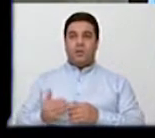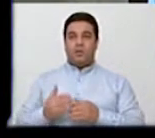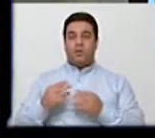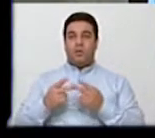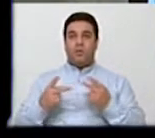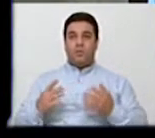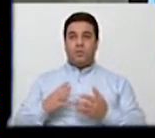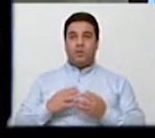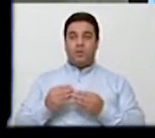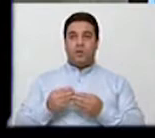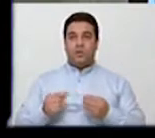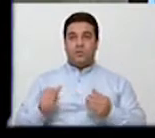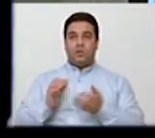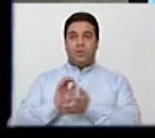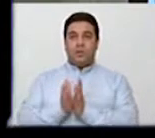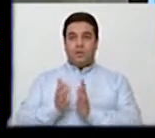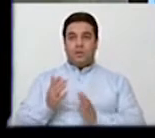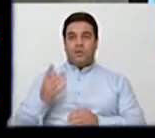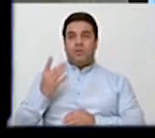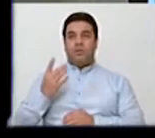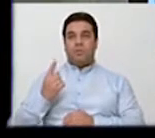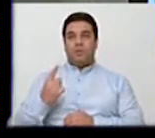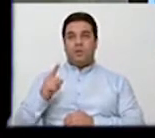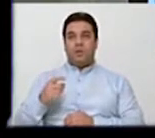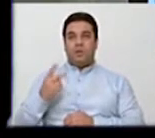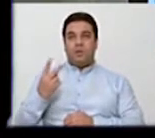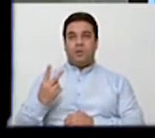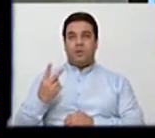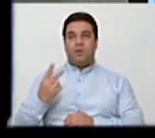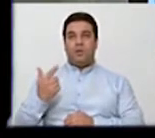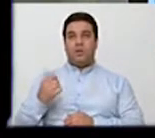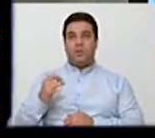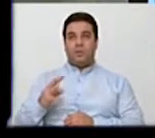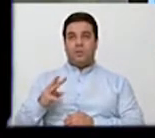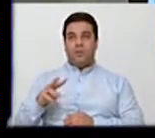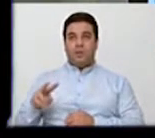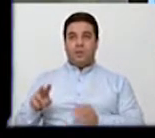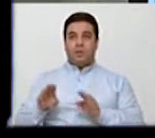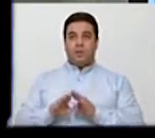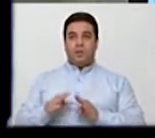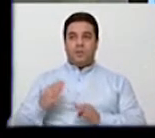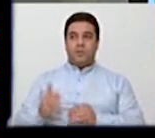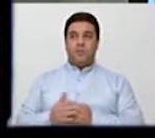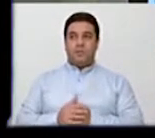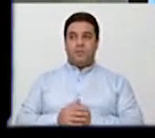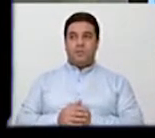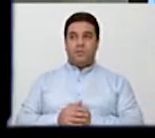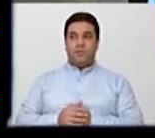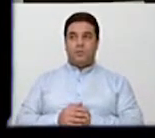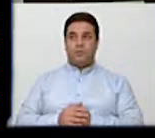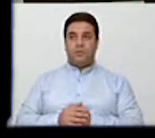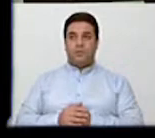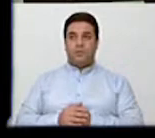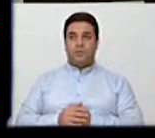Hosil bo'lgan eritmaning zichligi 1.2 gram taqsim mililitrga teng.